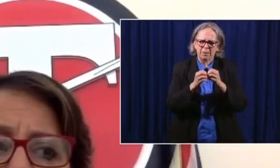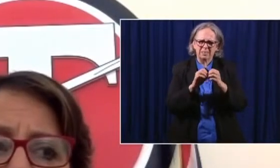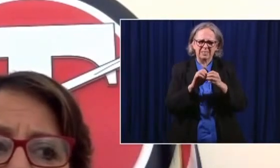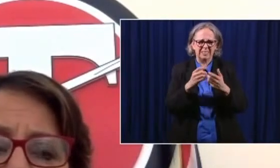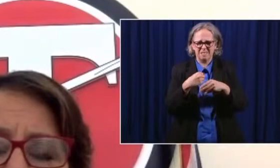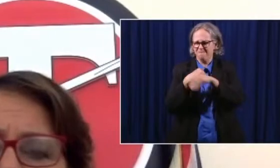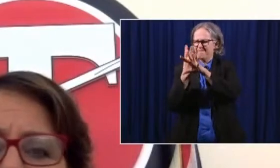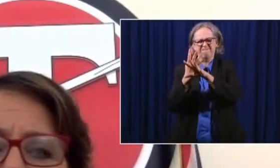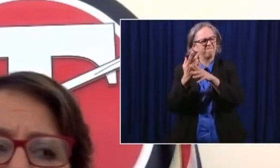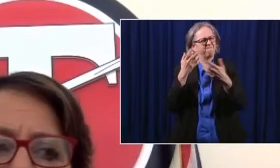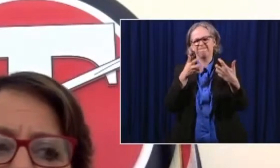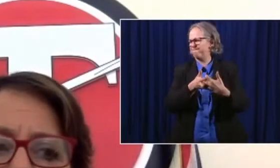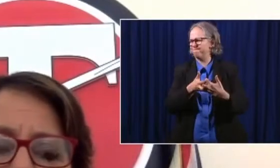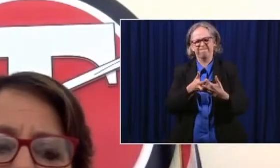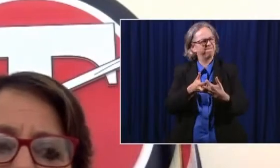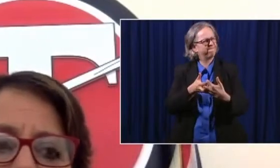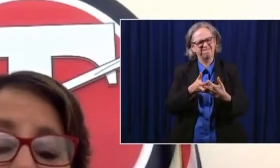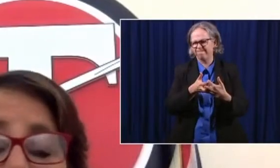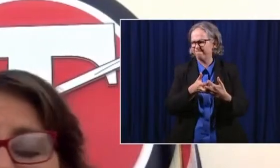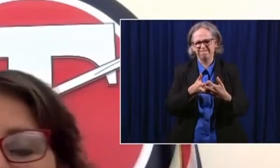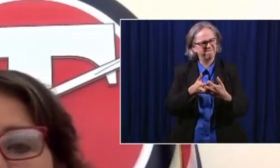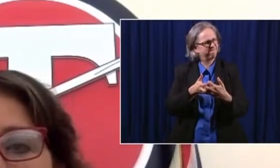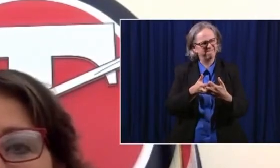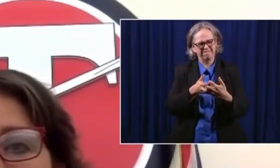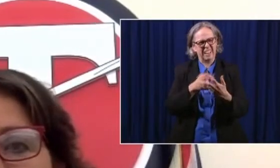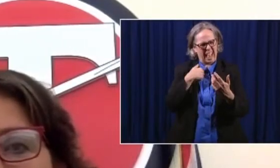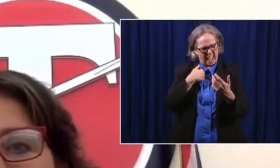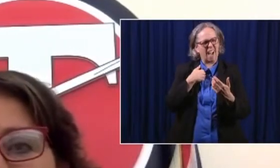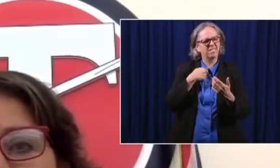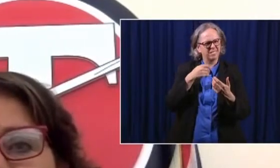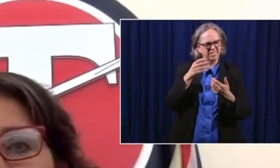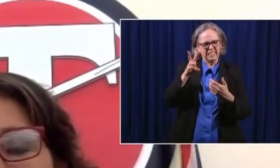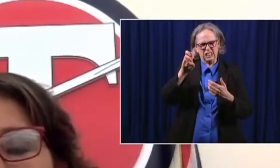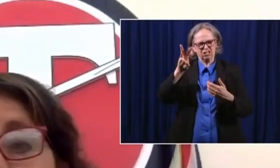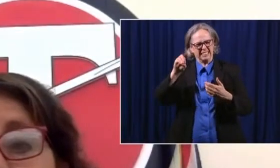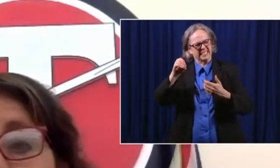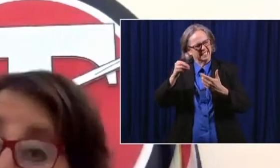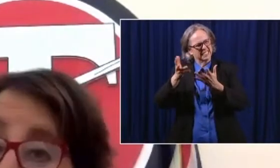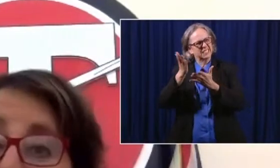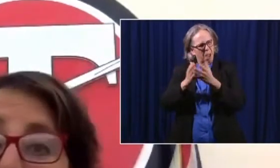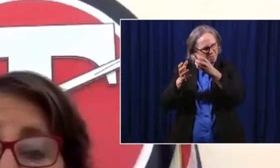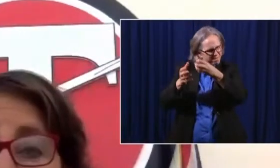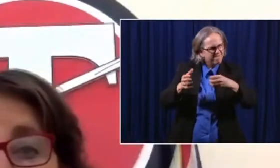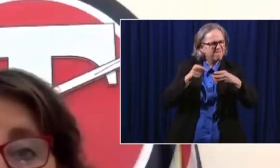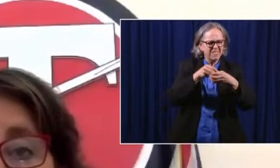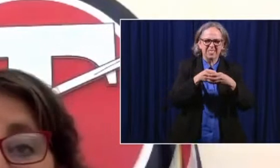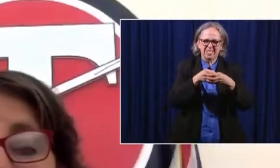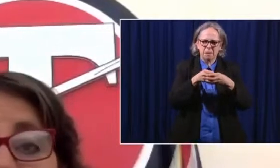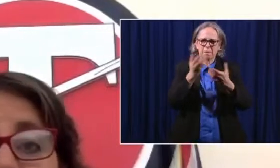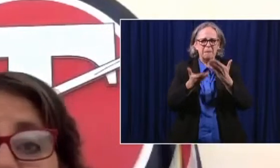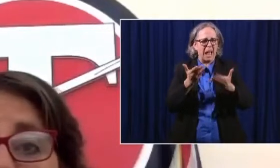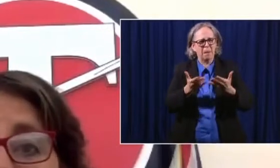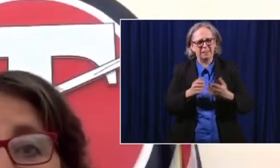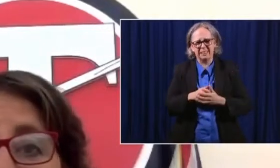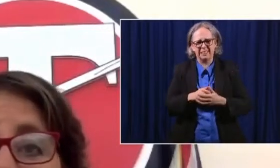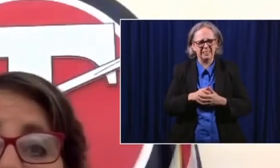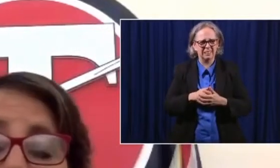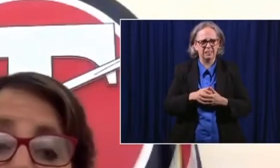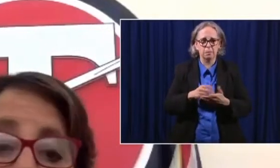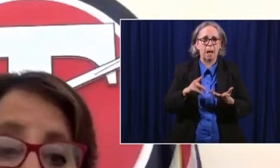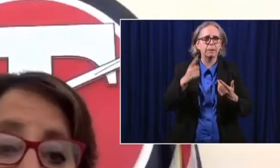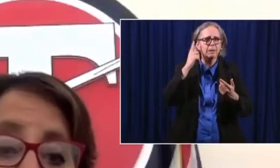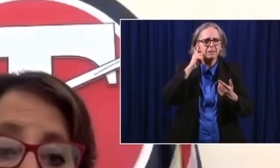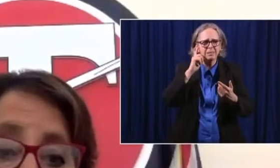not very, it's just not possible. These are students that may have hearing disabilities. These are students who